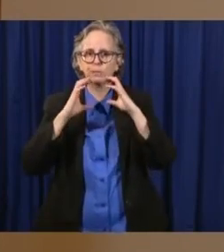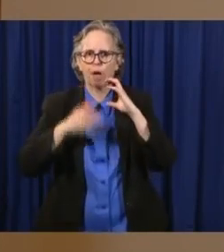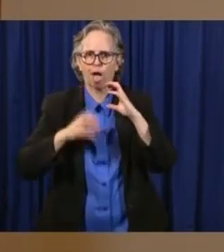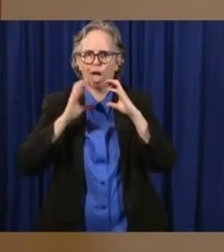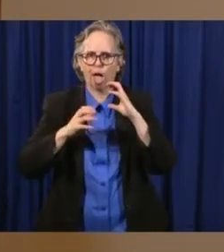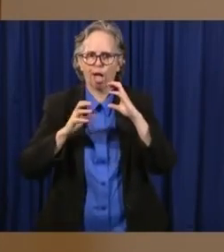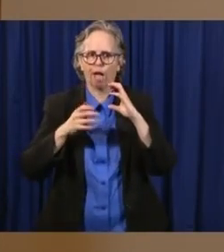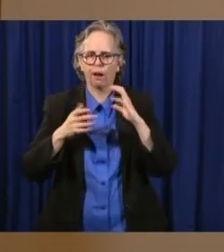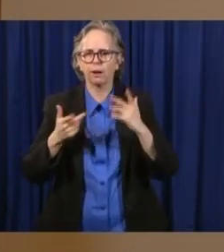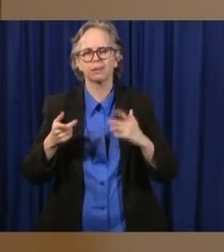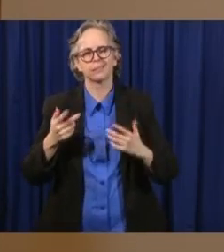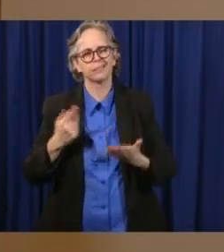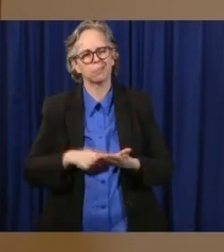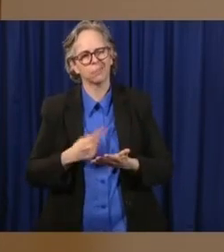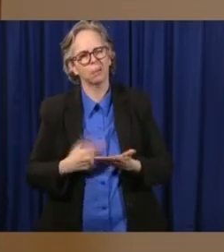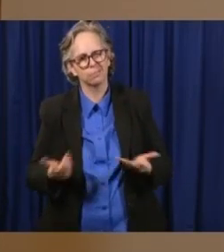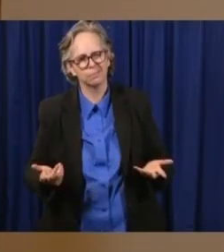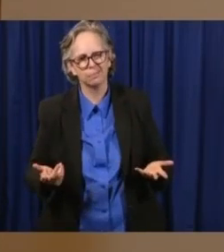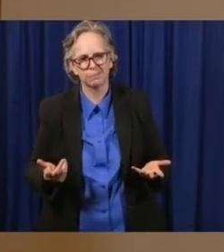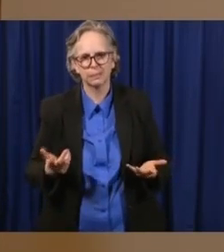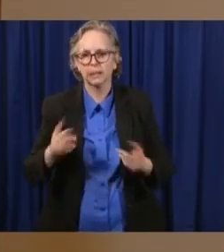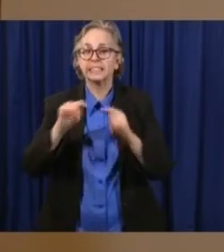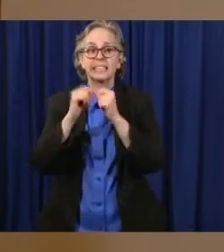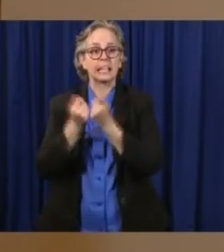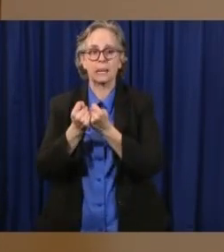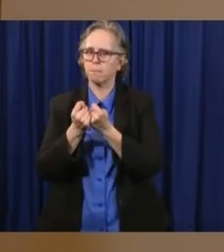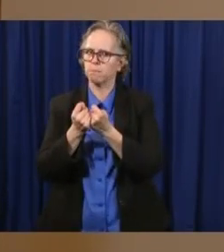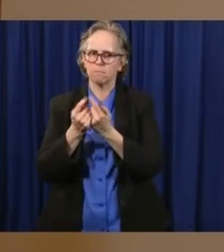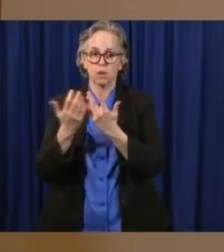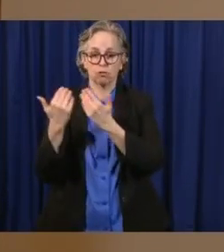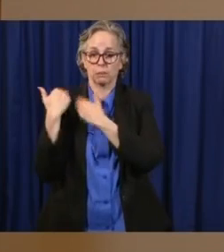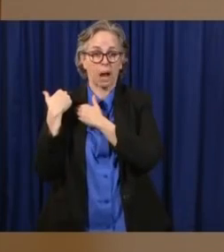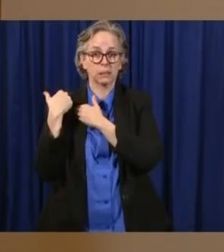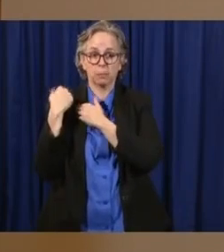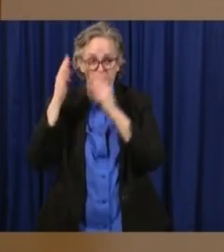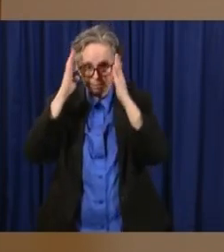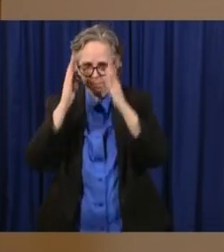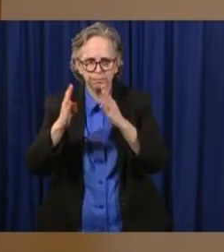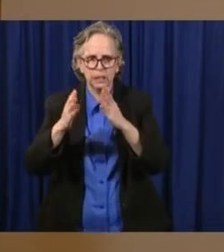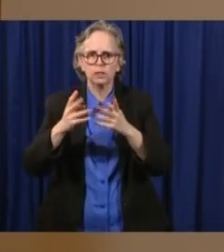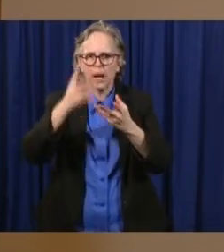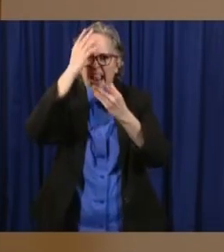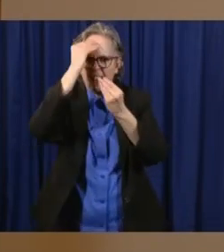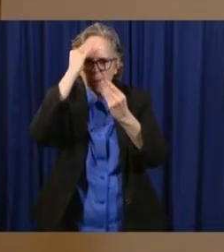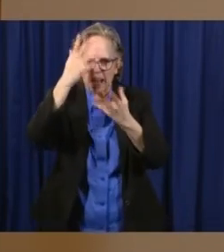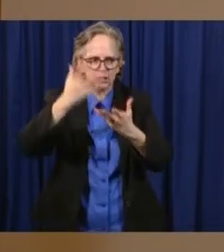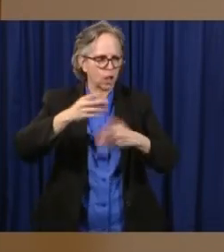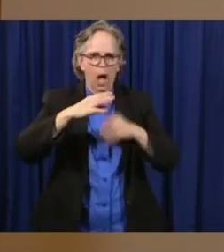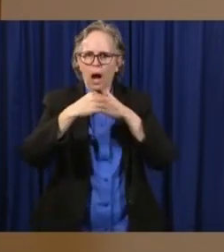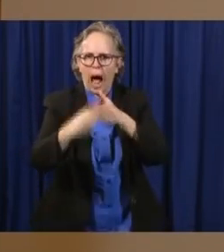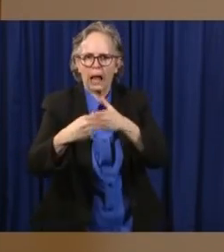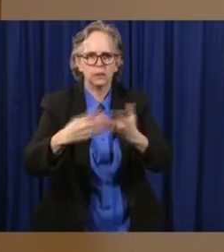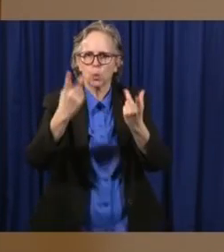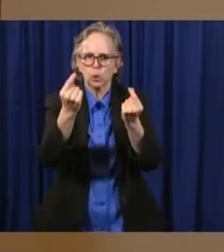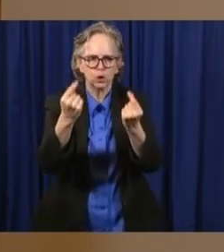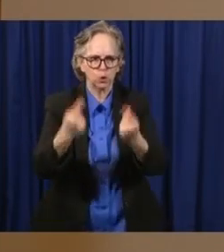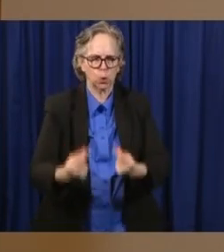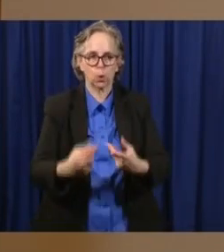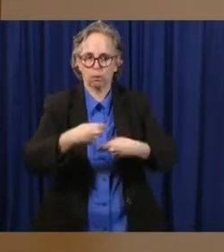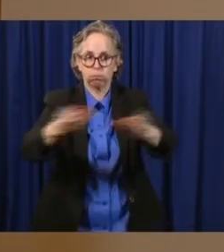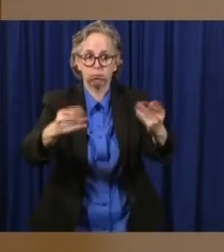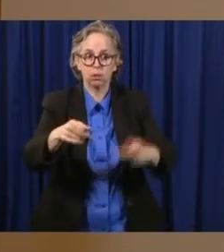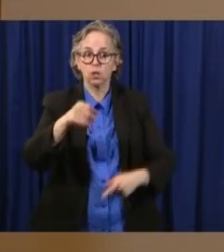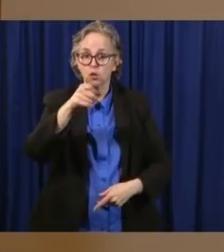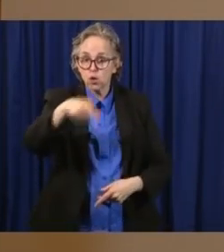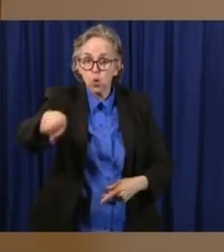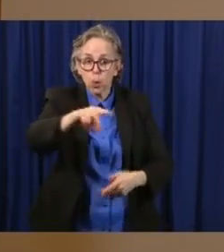team whose only job it is to keep pushing this guidance out. But if you are a nursing home sitting there alone and you need help, reach out to your